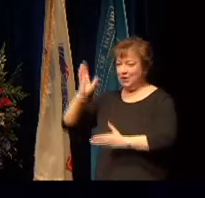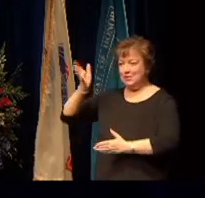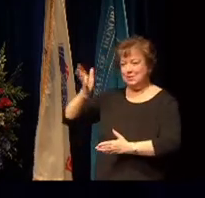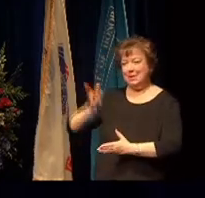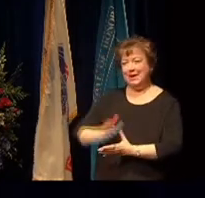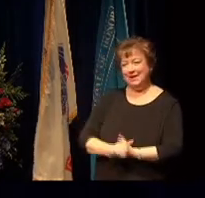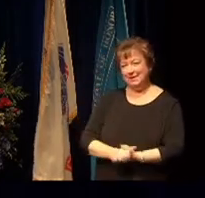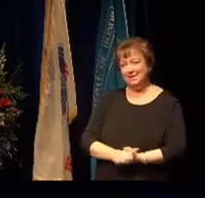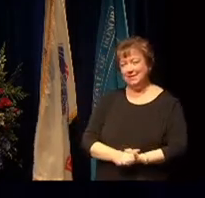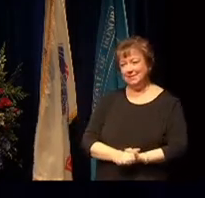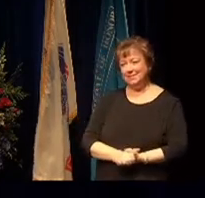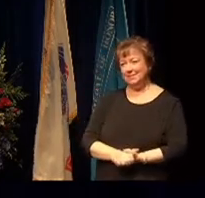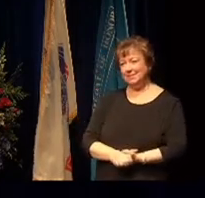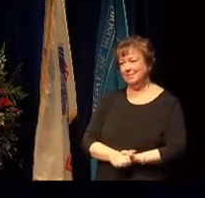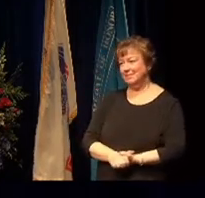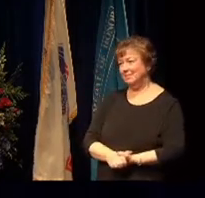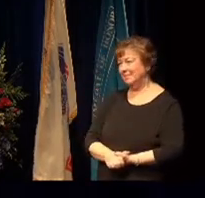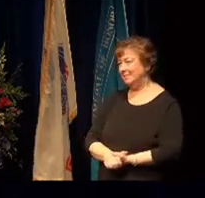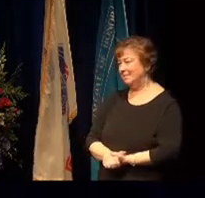Okay.